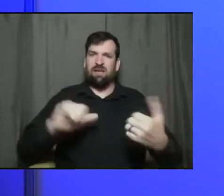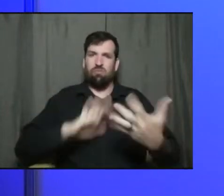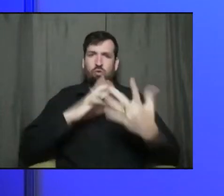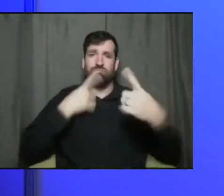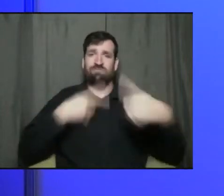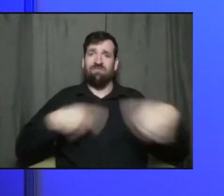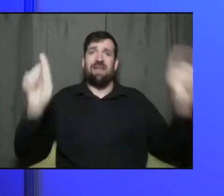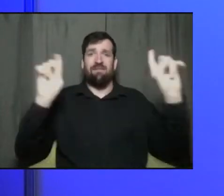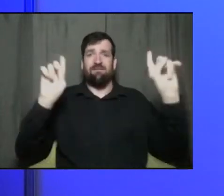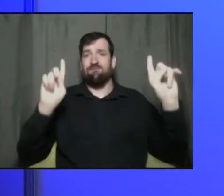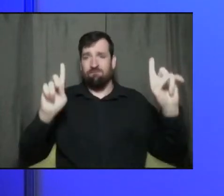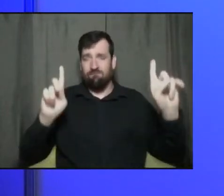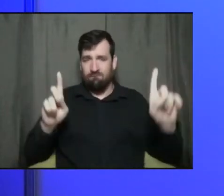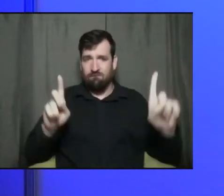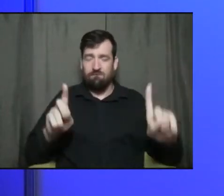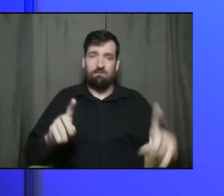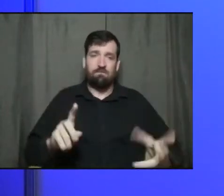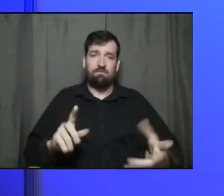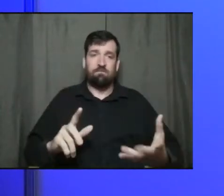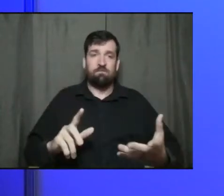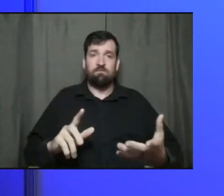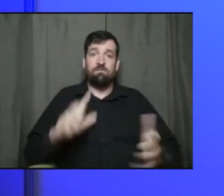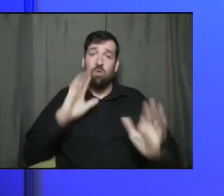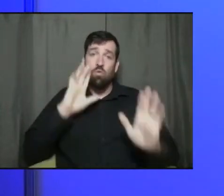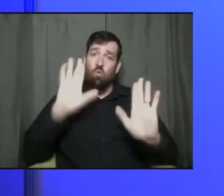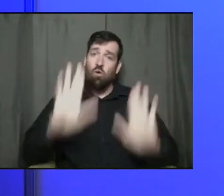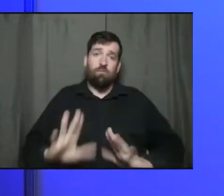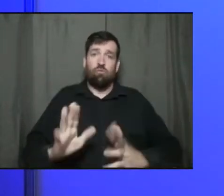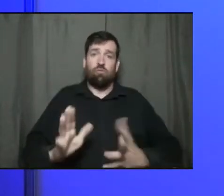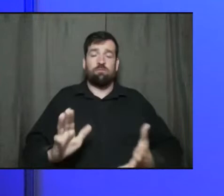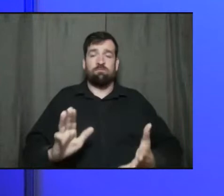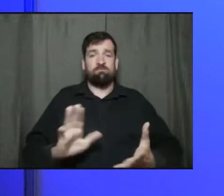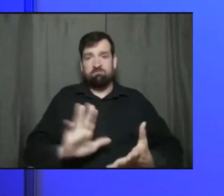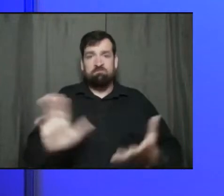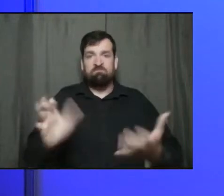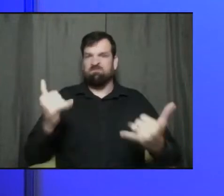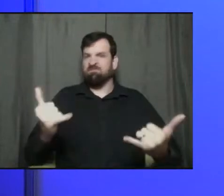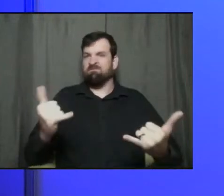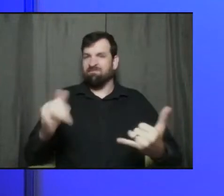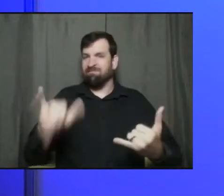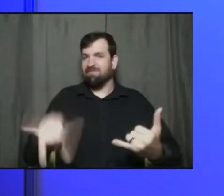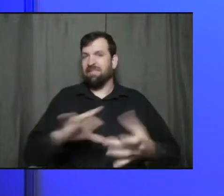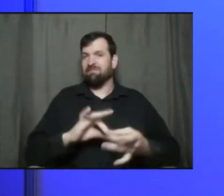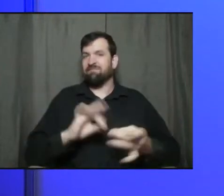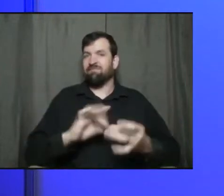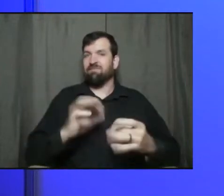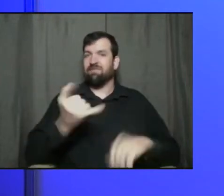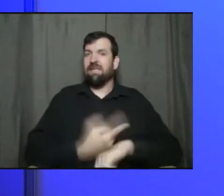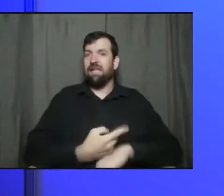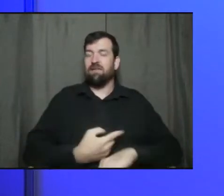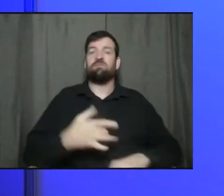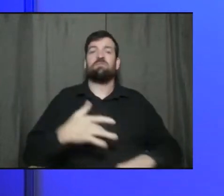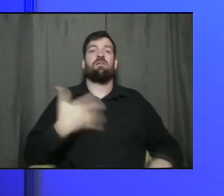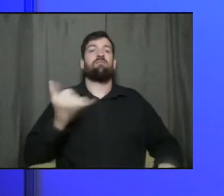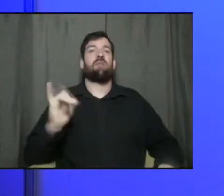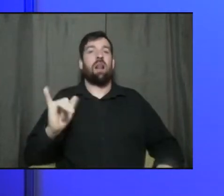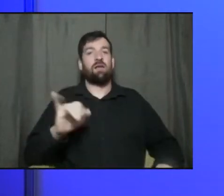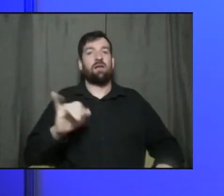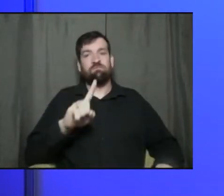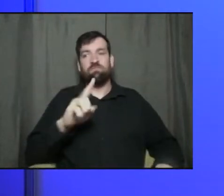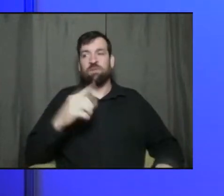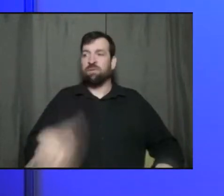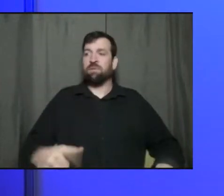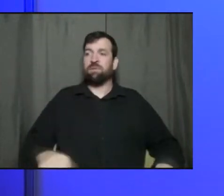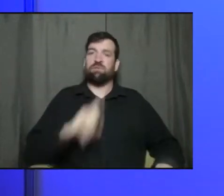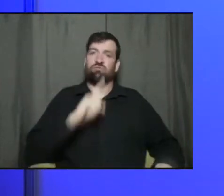been wonderful to hear about that today. And I feel truly blessed to be able